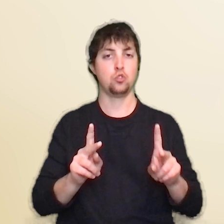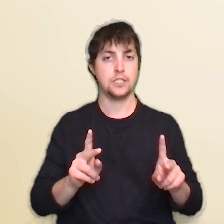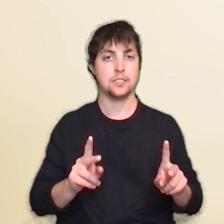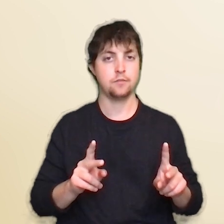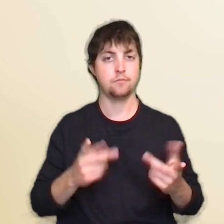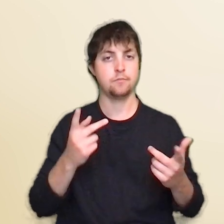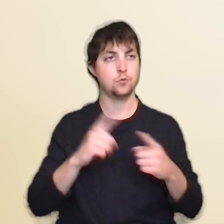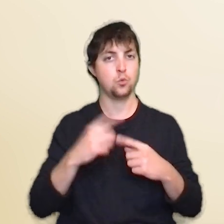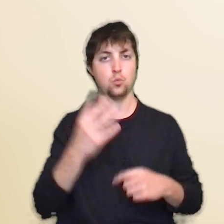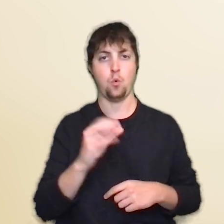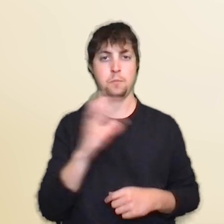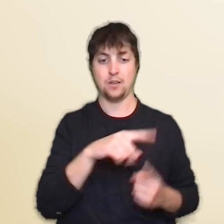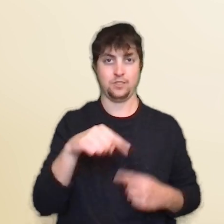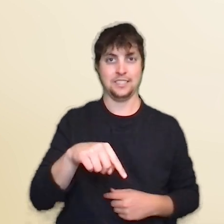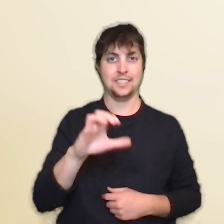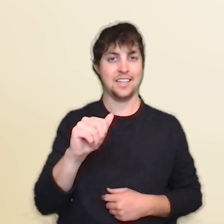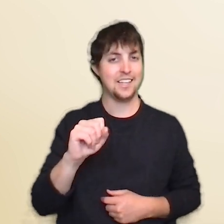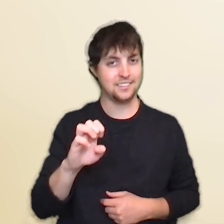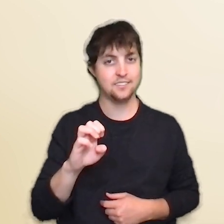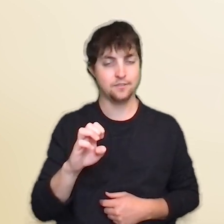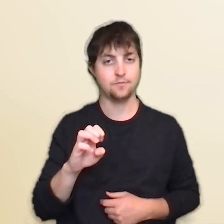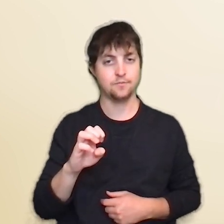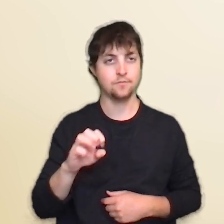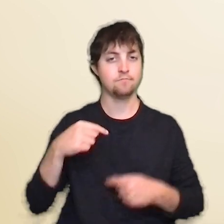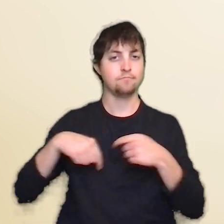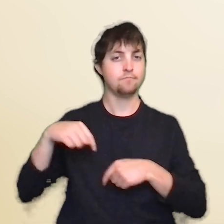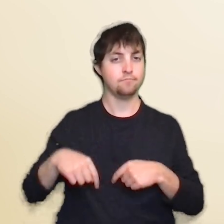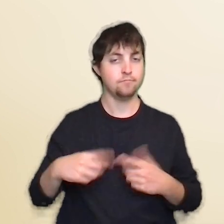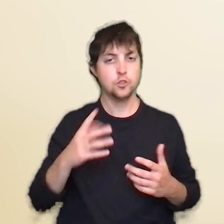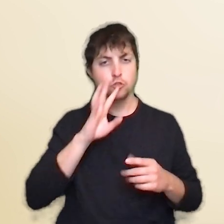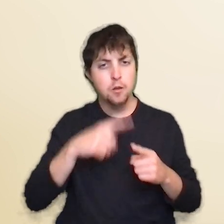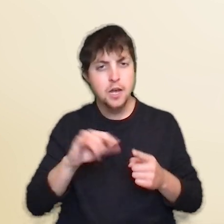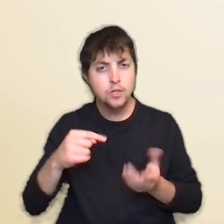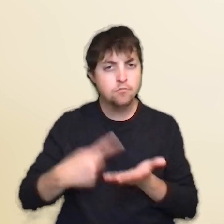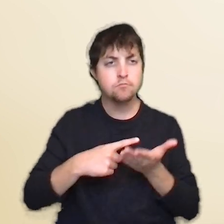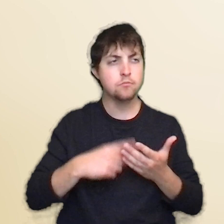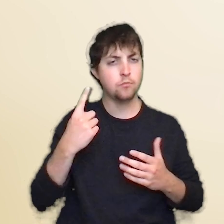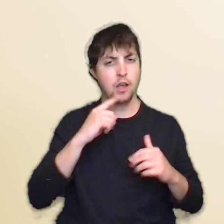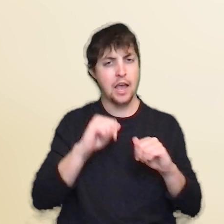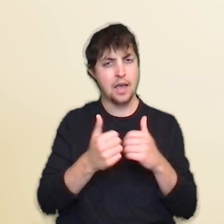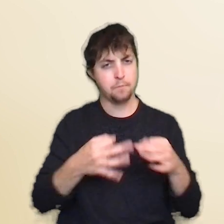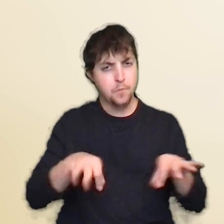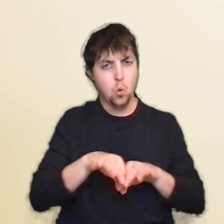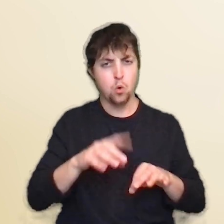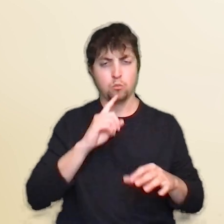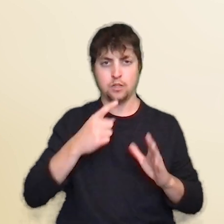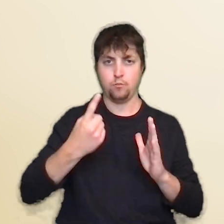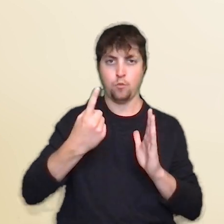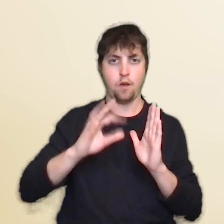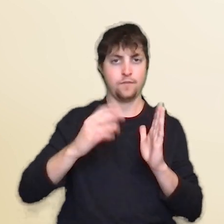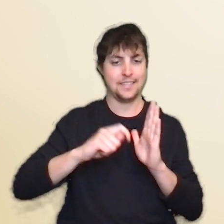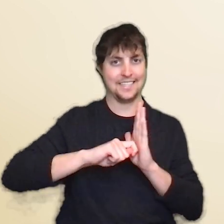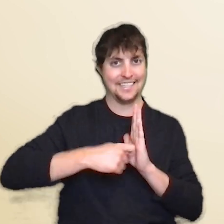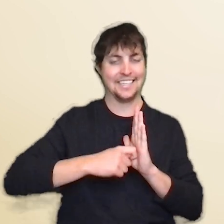had an opportunity to kind of go back to this case, talk about how important it was, because